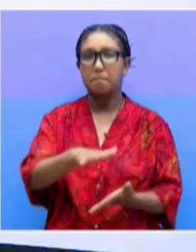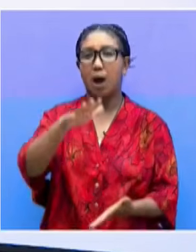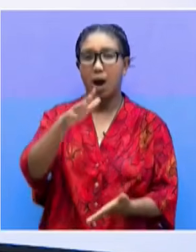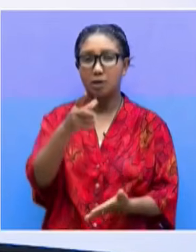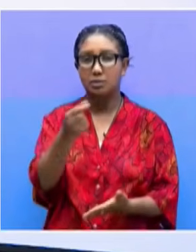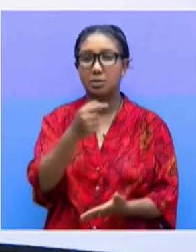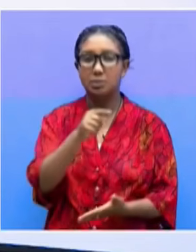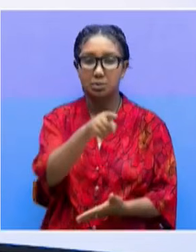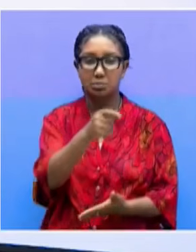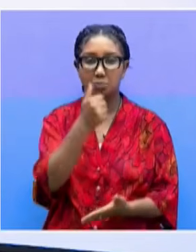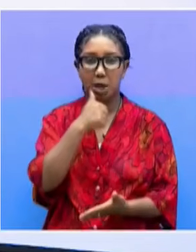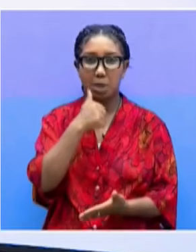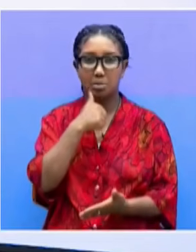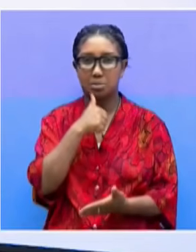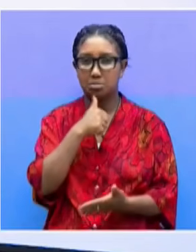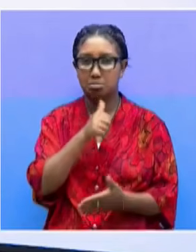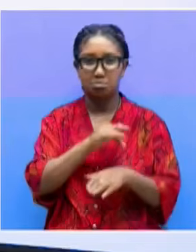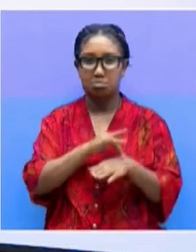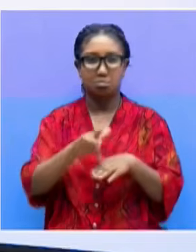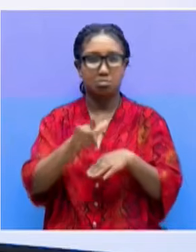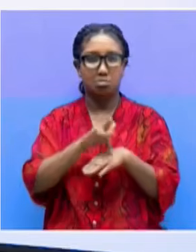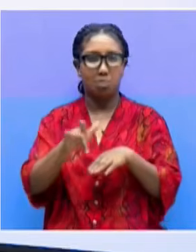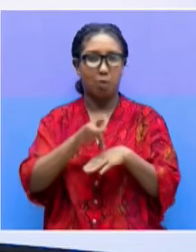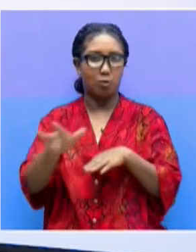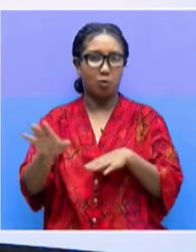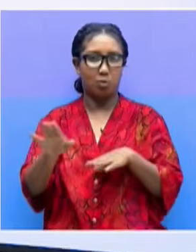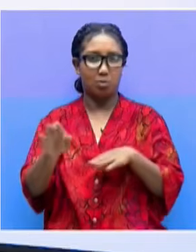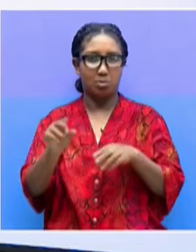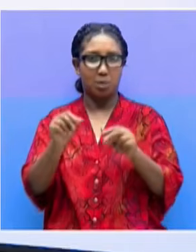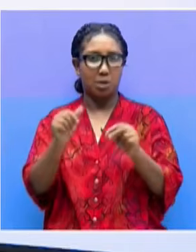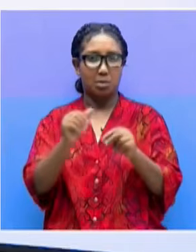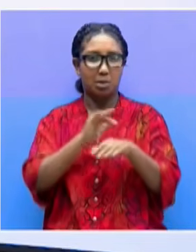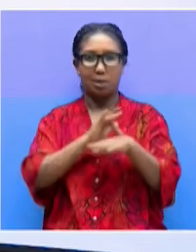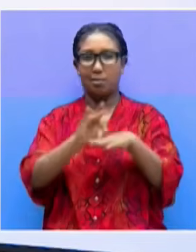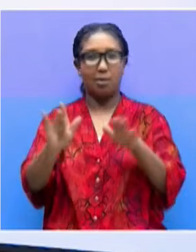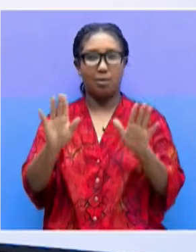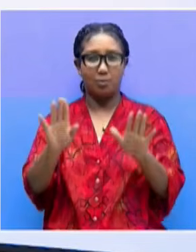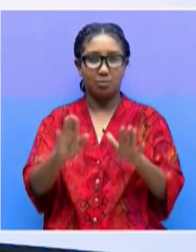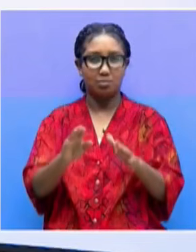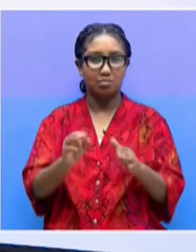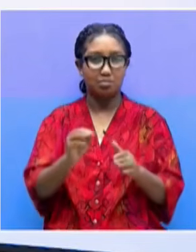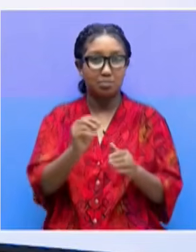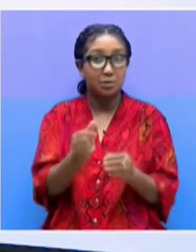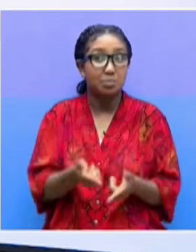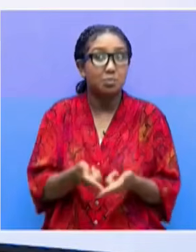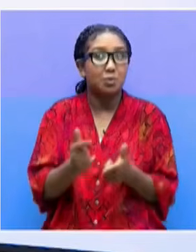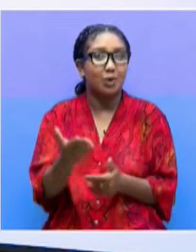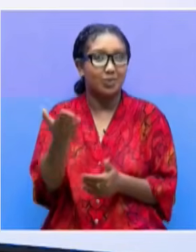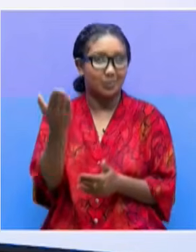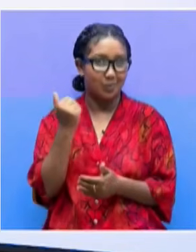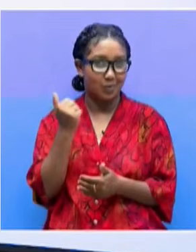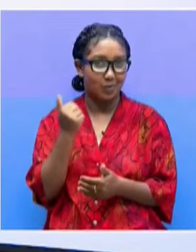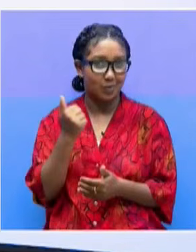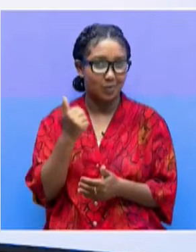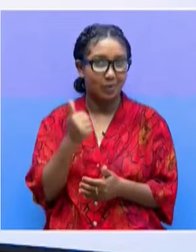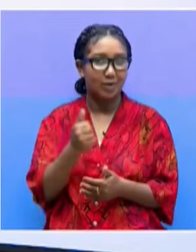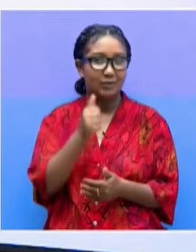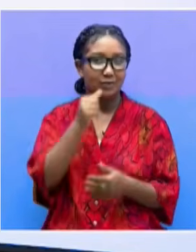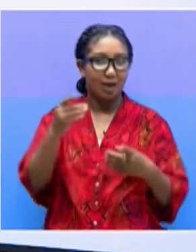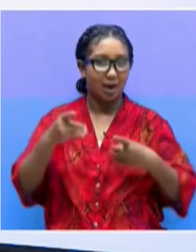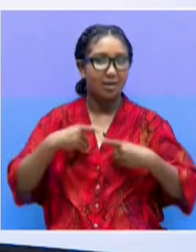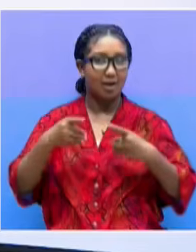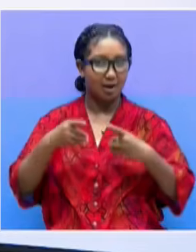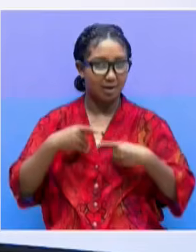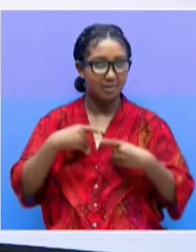this girl, yes, she didn't have much money, yes? So, if she had